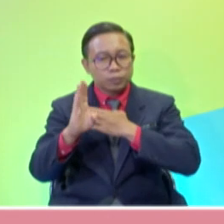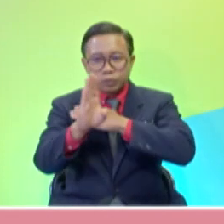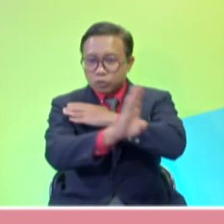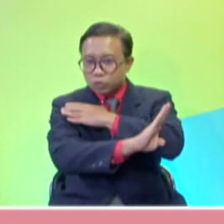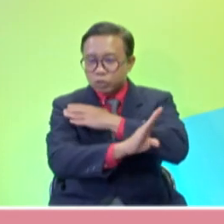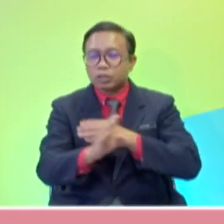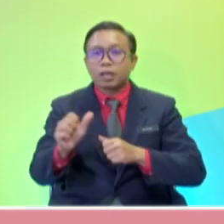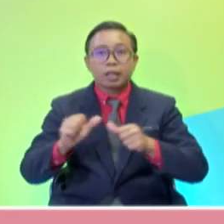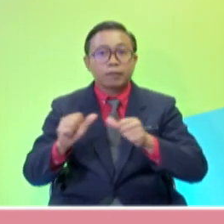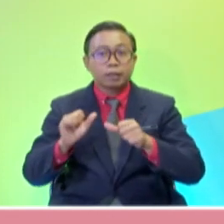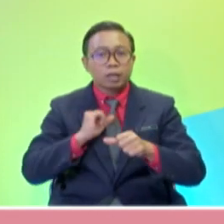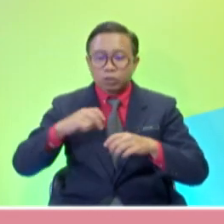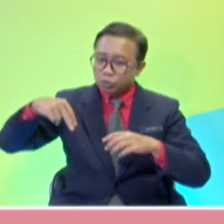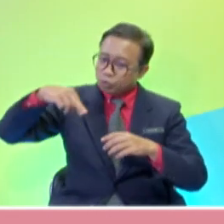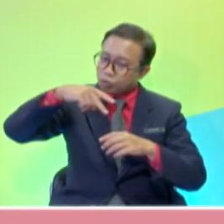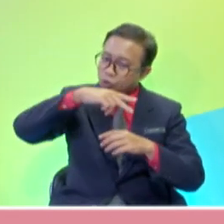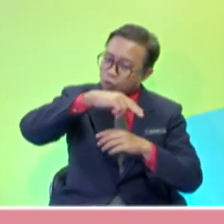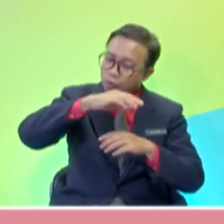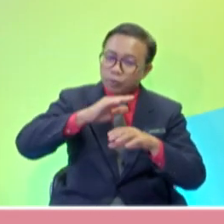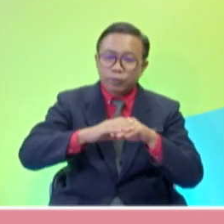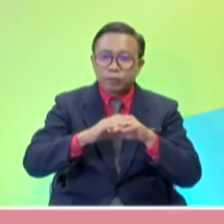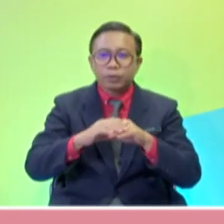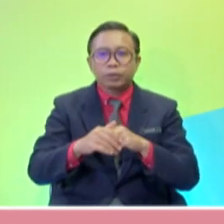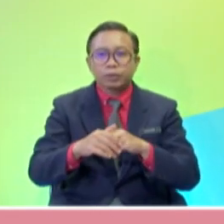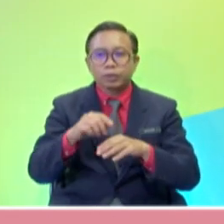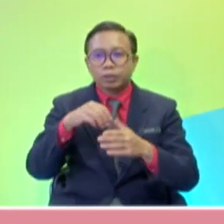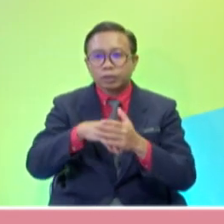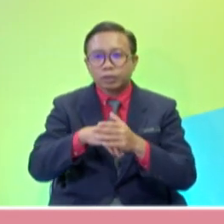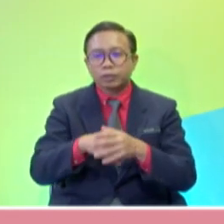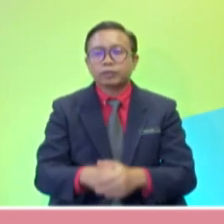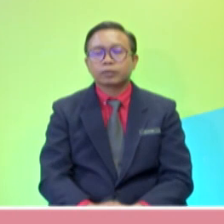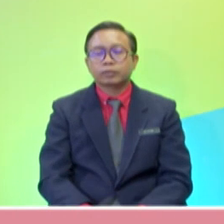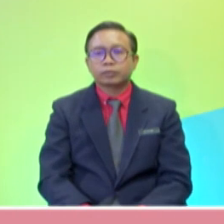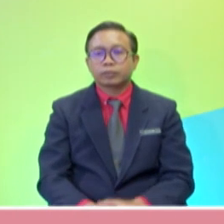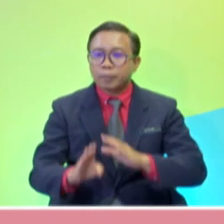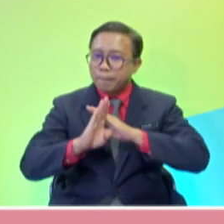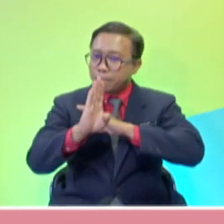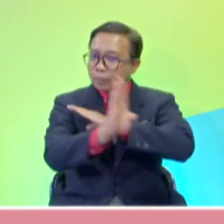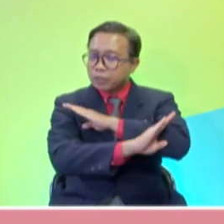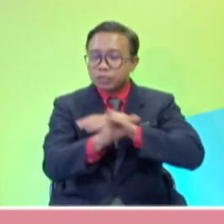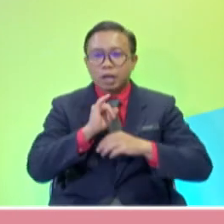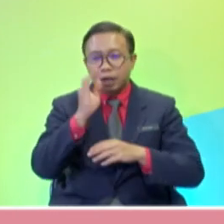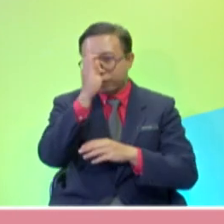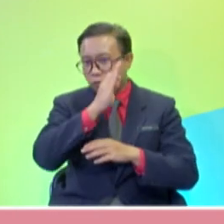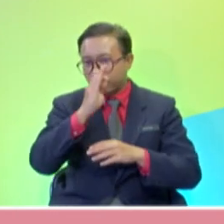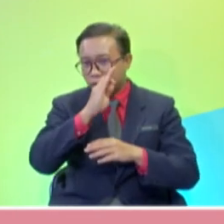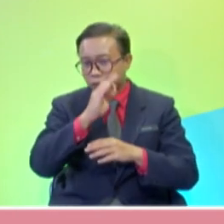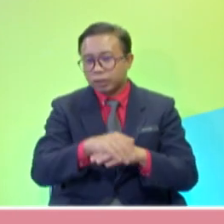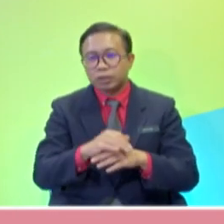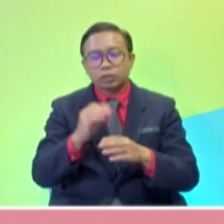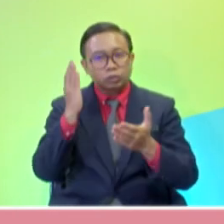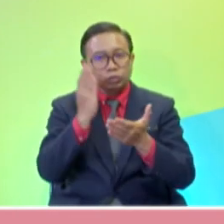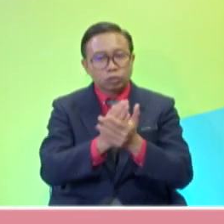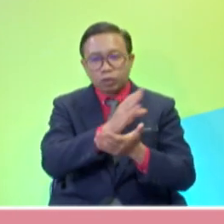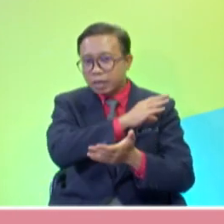I shall be walking along the Copacabana, Ipanema and Leblon beach. If I find a gorgeous spot, I'll probably stop